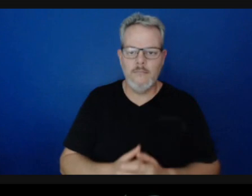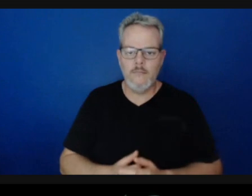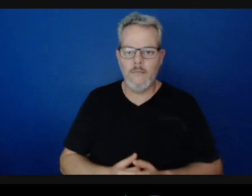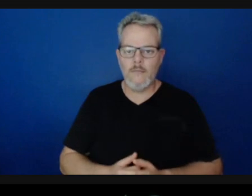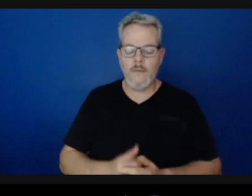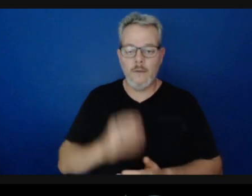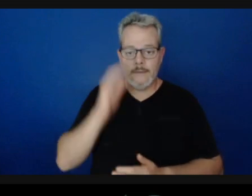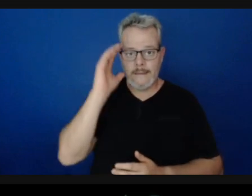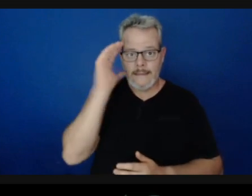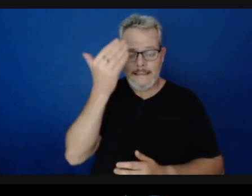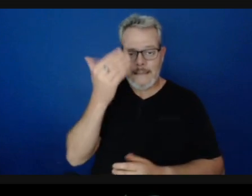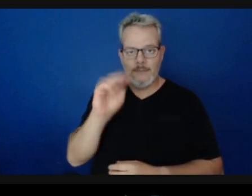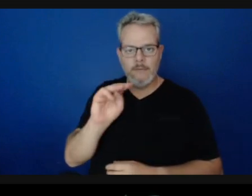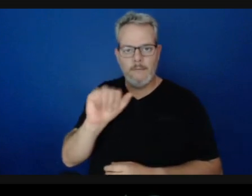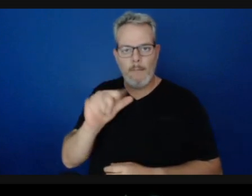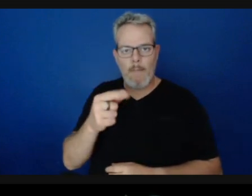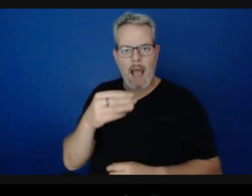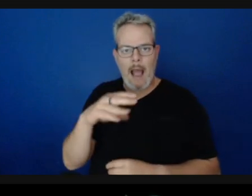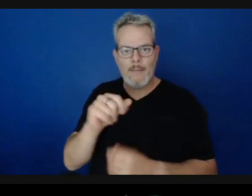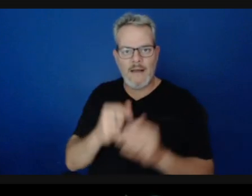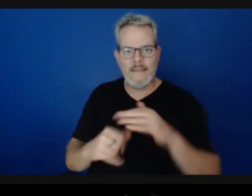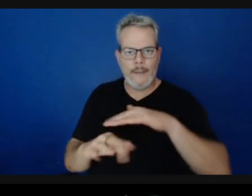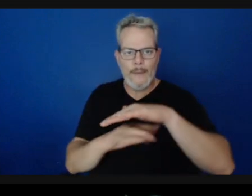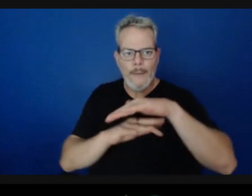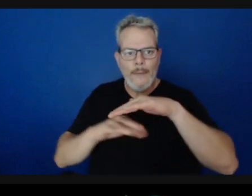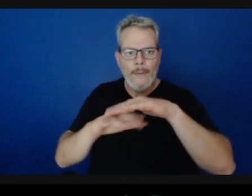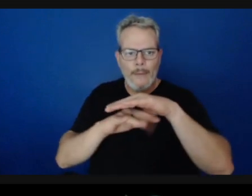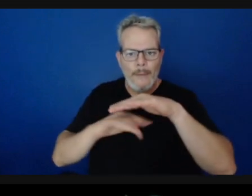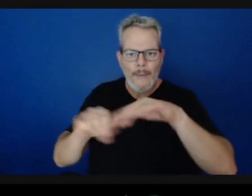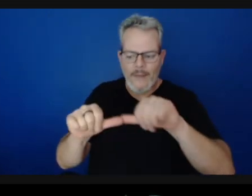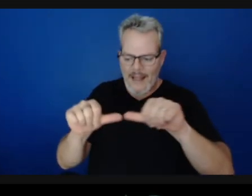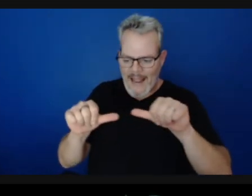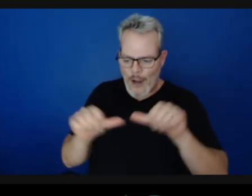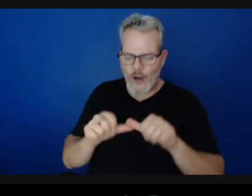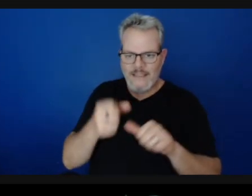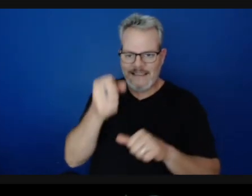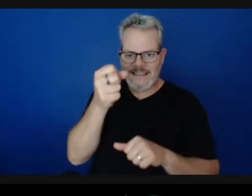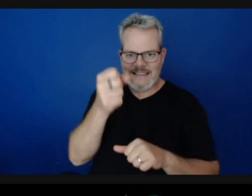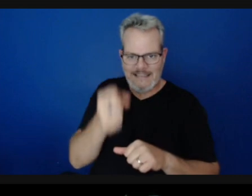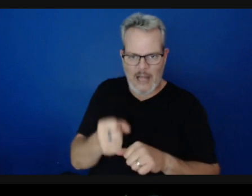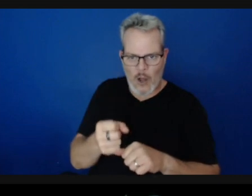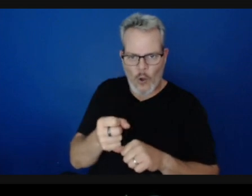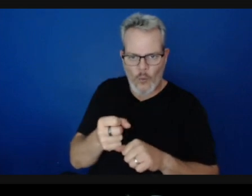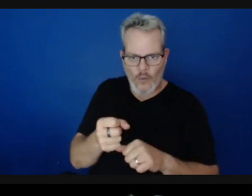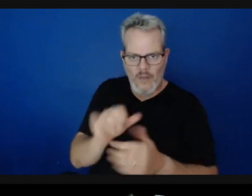magma is collecting more so in this South Caldera area, right through here.